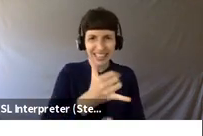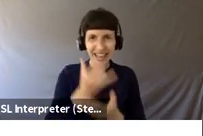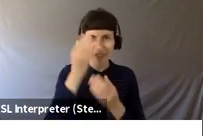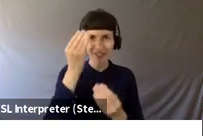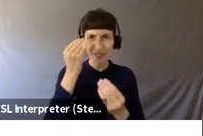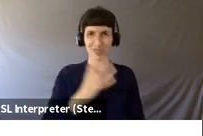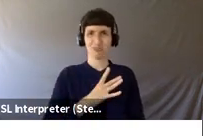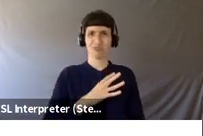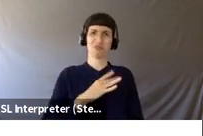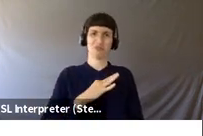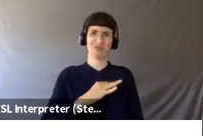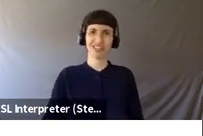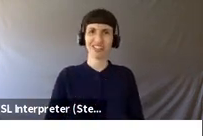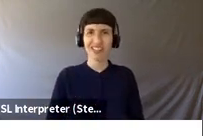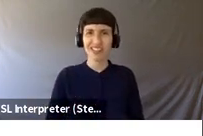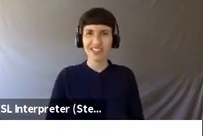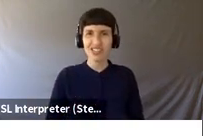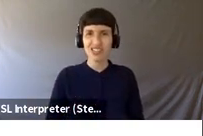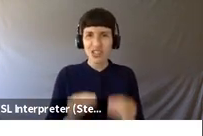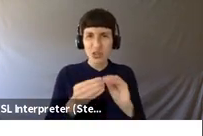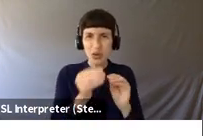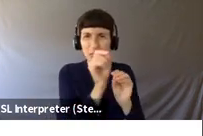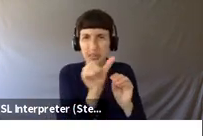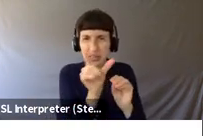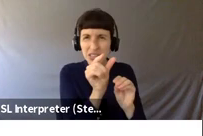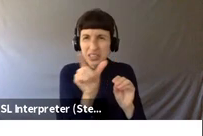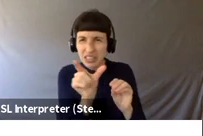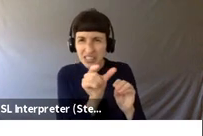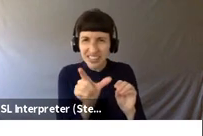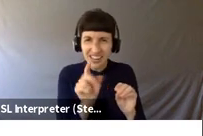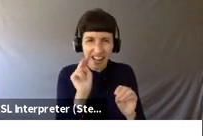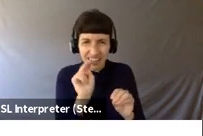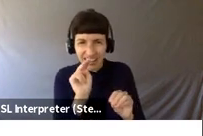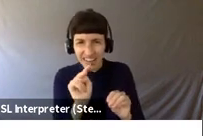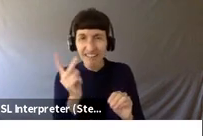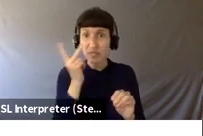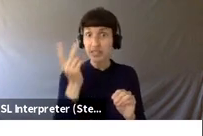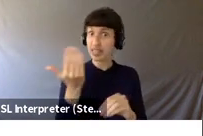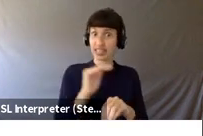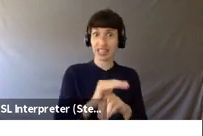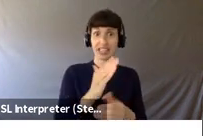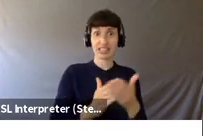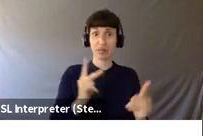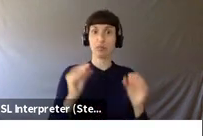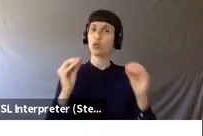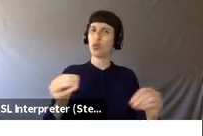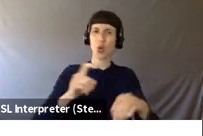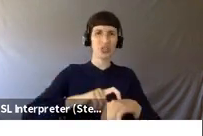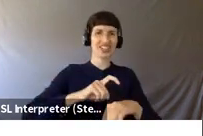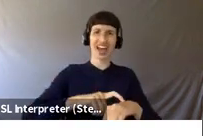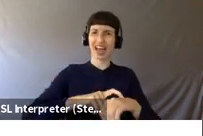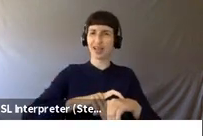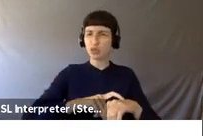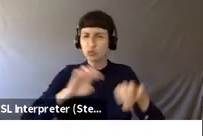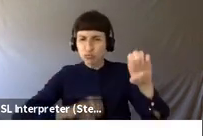I'm looking at things, I'm starting to see that some people didn't have a chance to dabble last night, and that's okay. When I end our poll